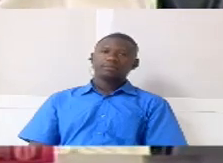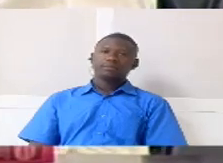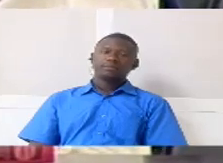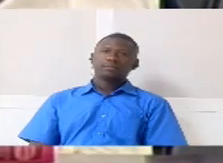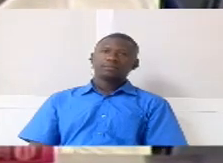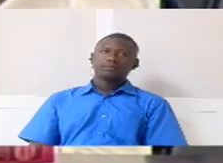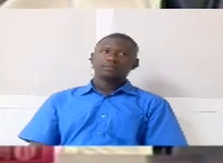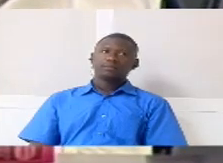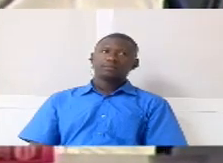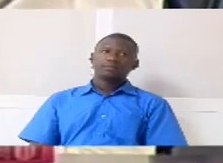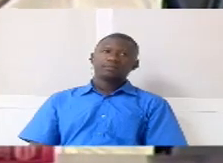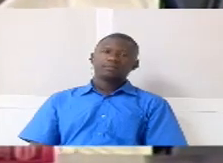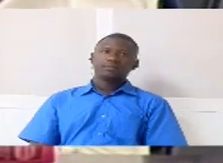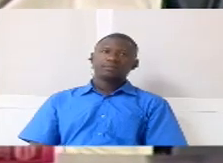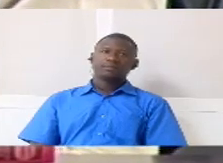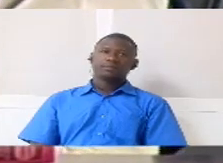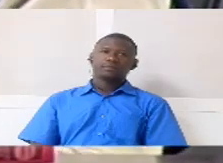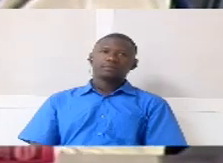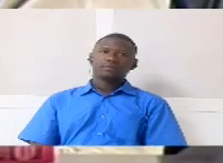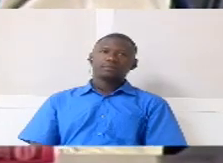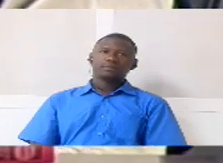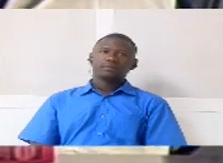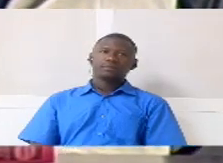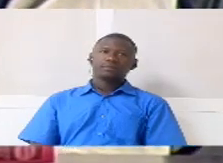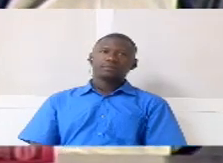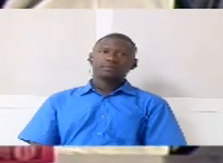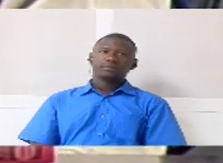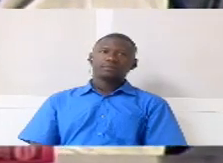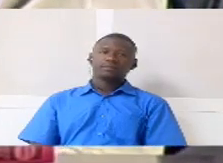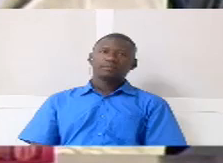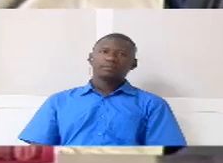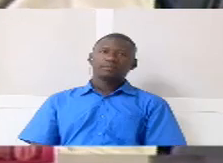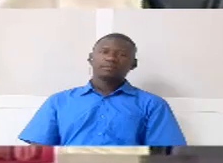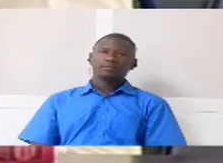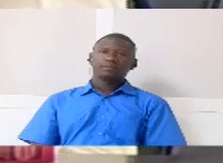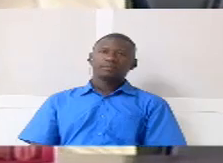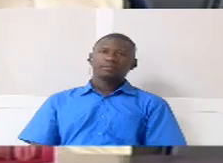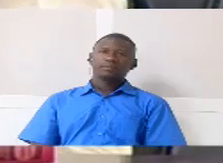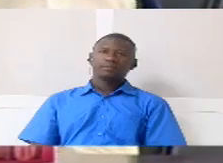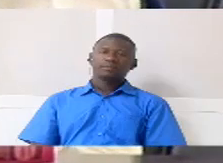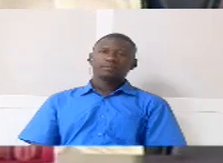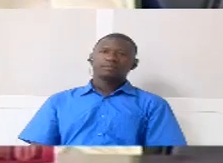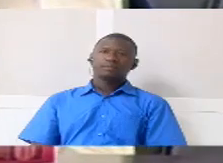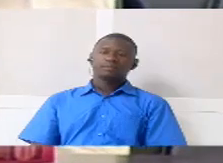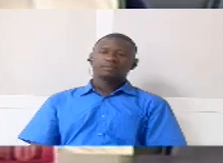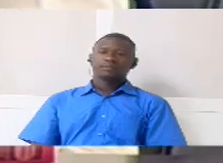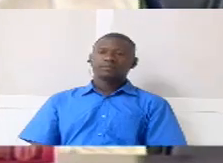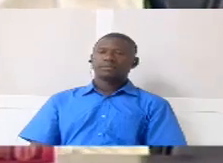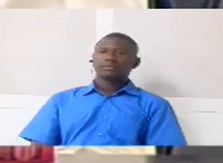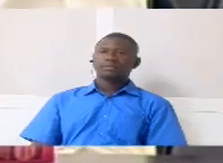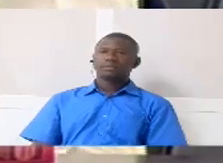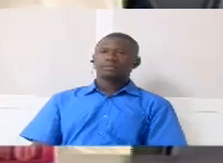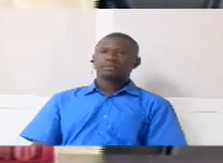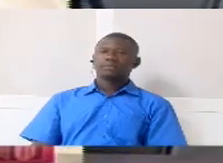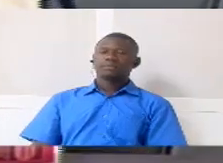soma ni prisoner ni manna muru nan ni nata prisoner la ko ni ni kayete ke ri fala ila risit lo ko ah kari le ni bondi ganni lun karla a fele ala signature